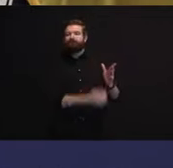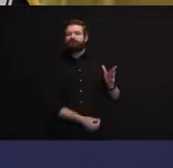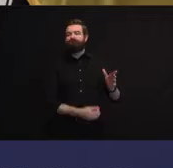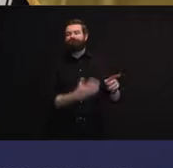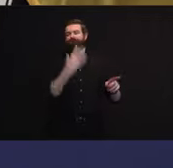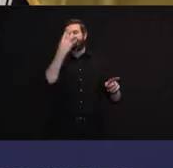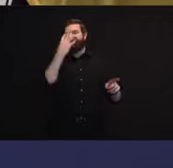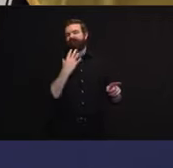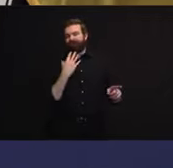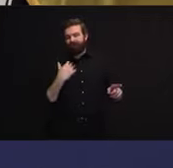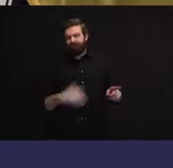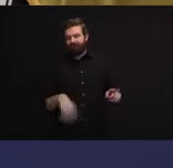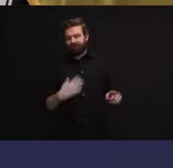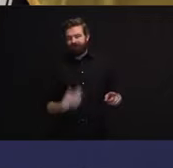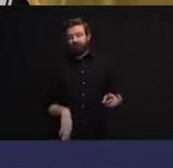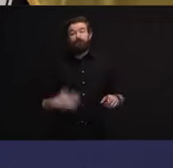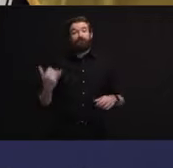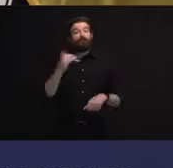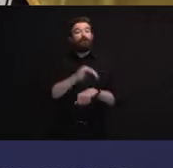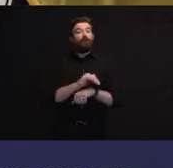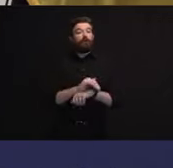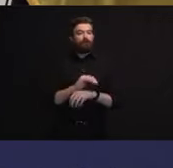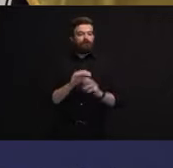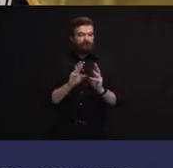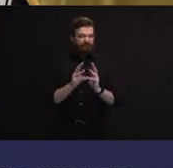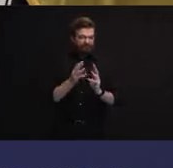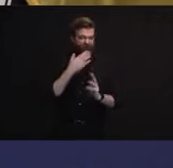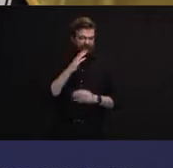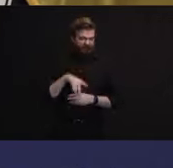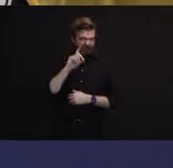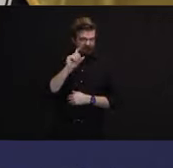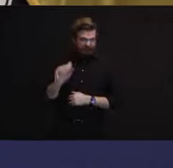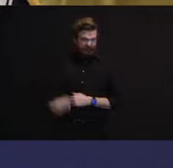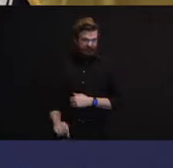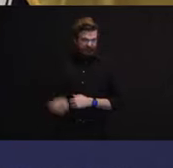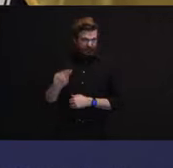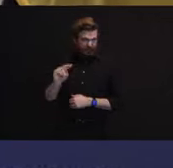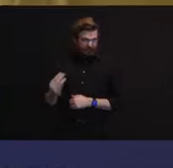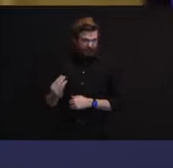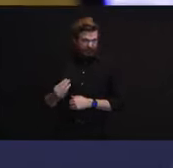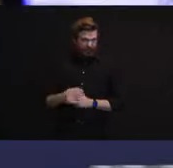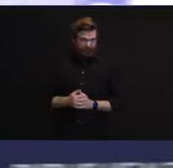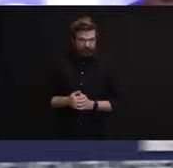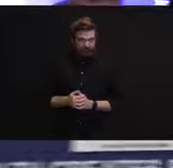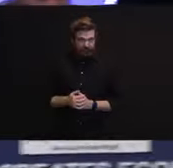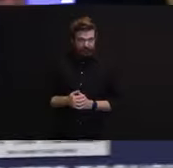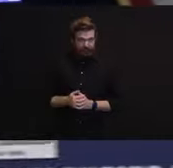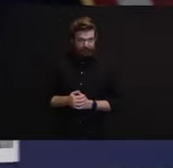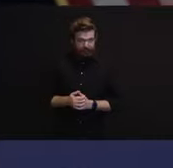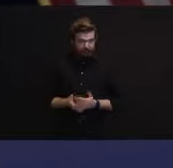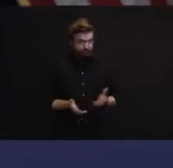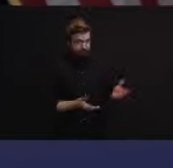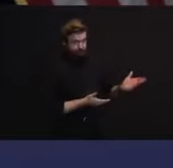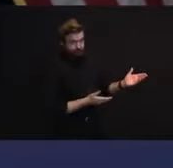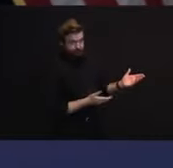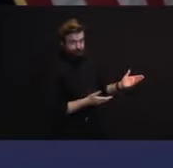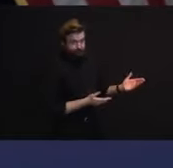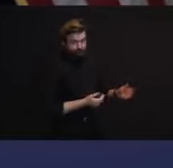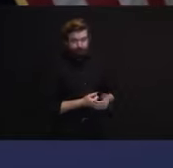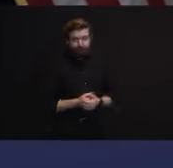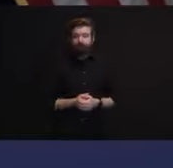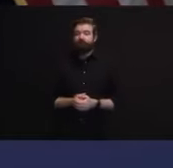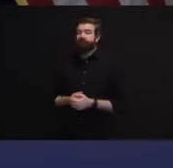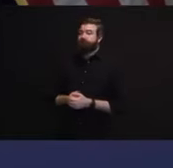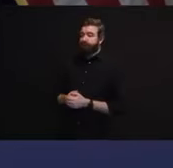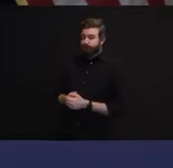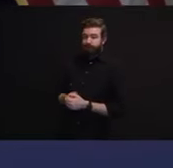state tonight. Obviously, there's a lot going on the compliance front. Over to you. Thank you, Governor. Good afternoon. Since Wednesday, we've